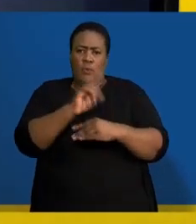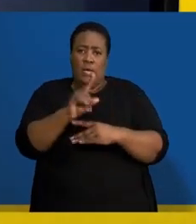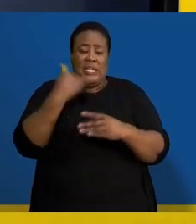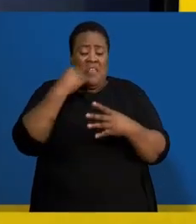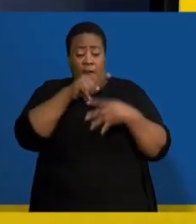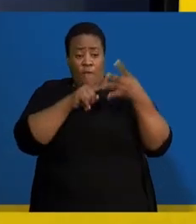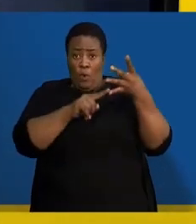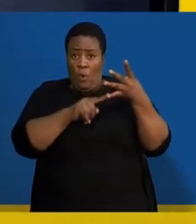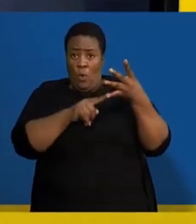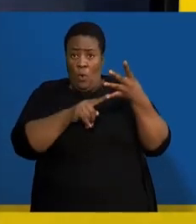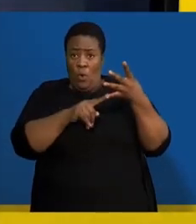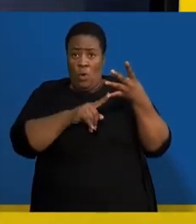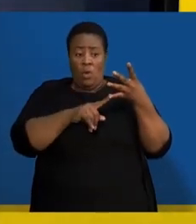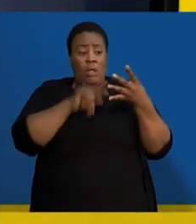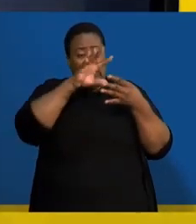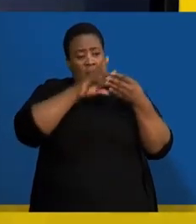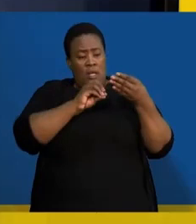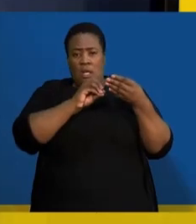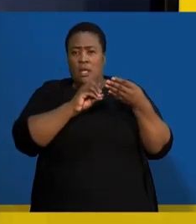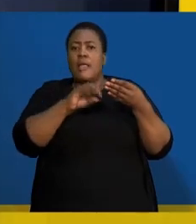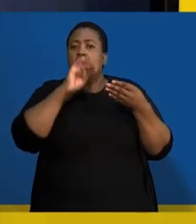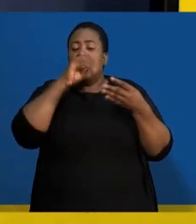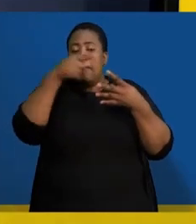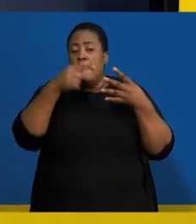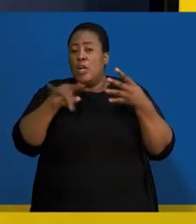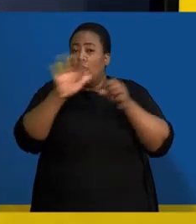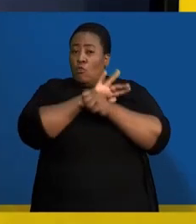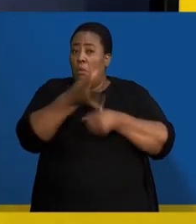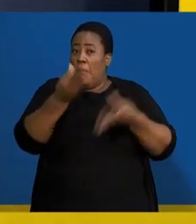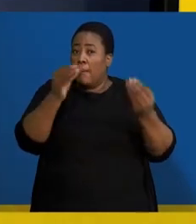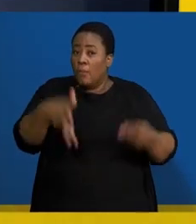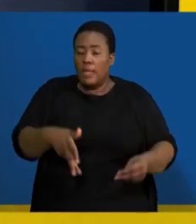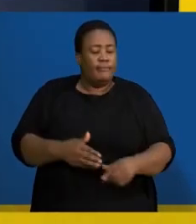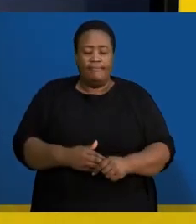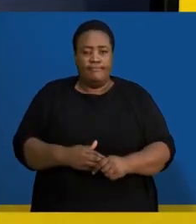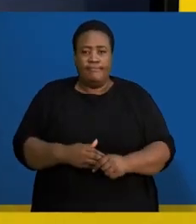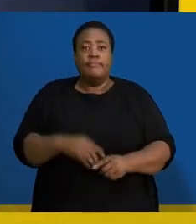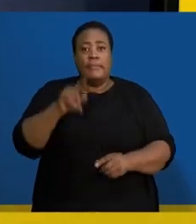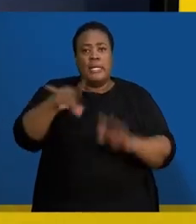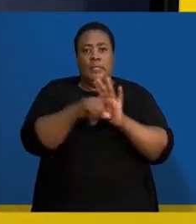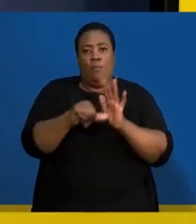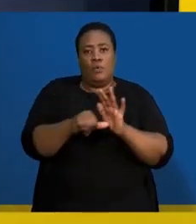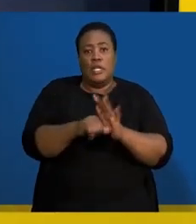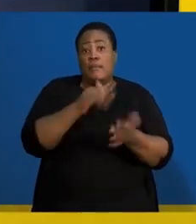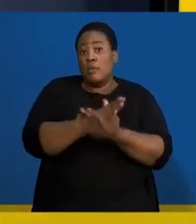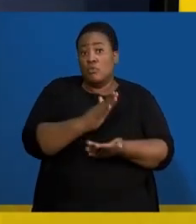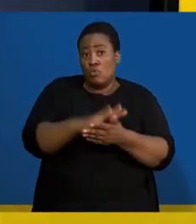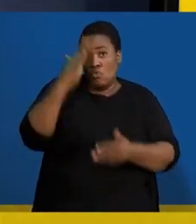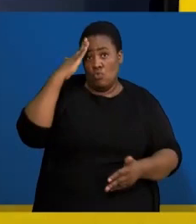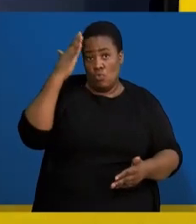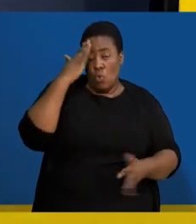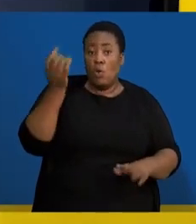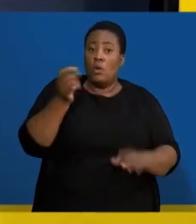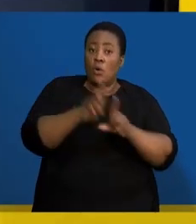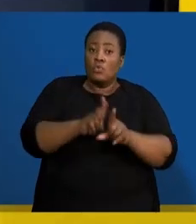things, you are not going to get full marks. That is very, very important. Make sure you know and